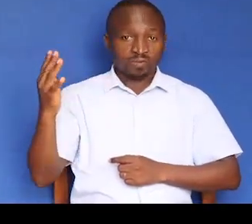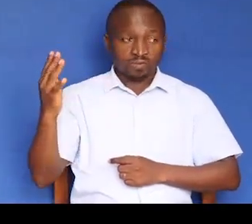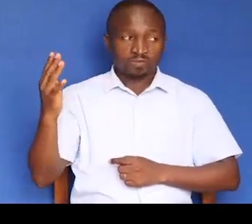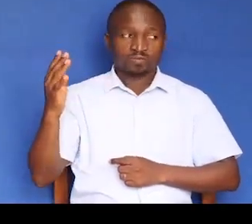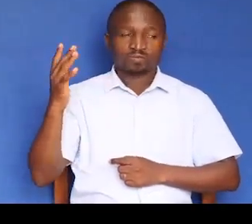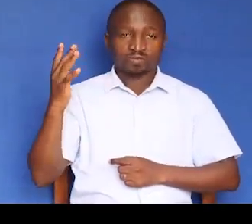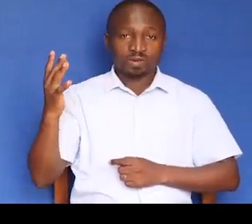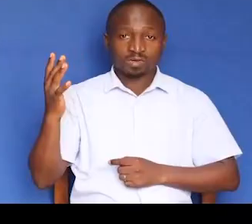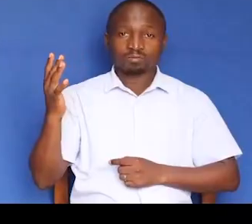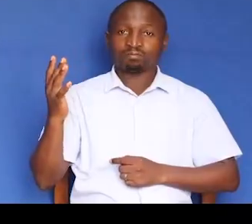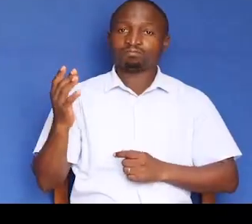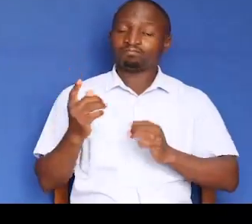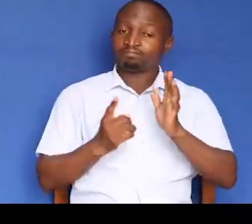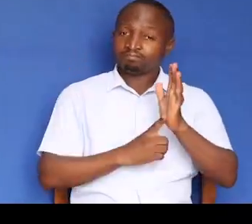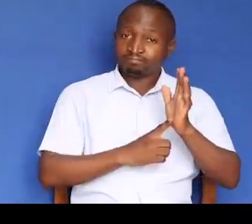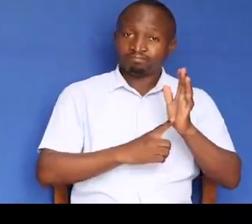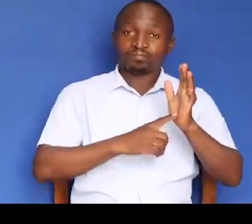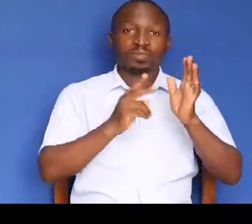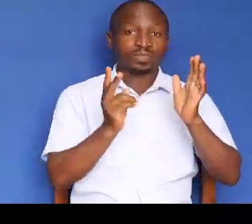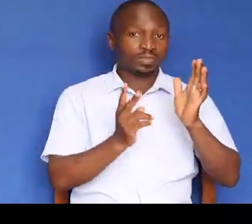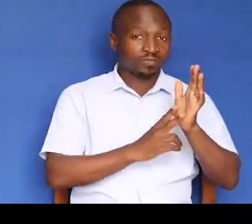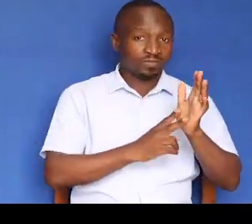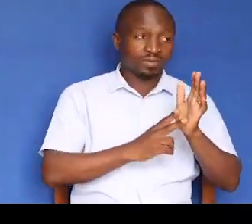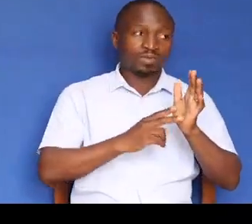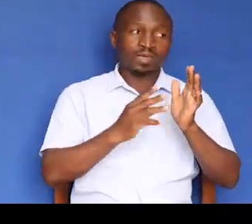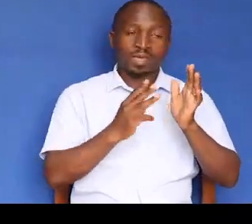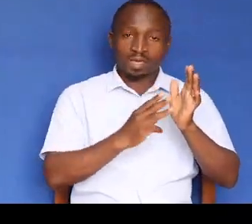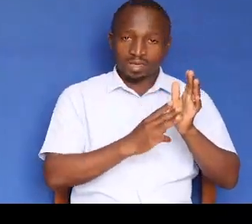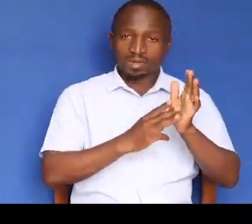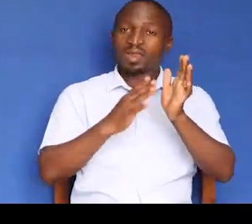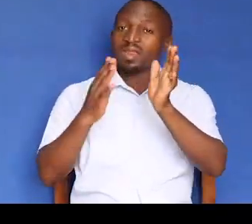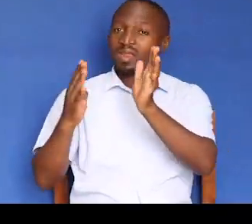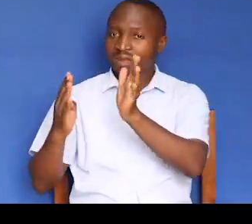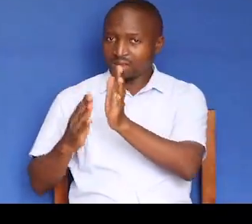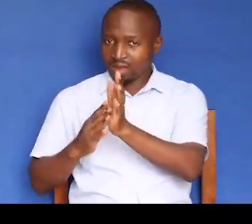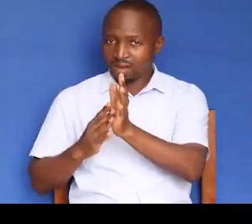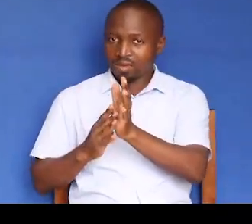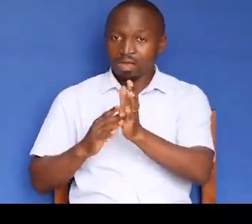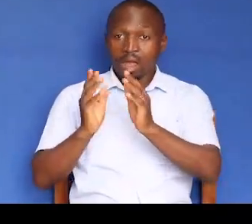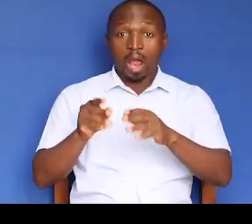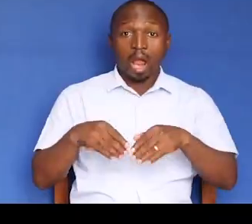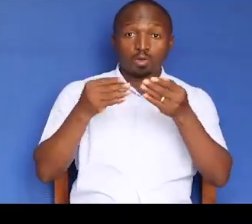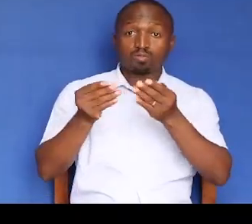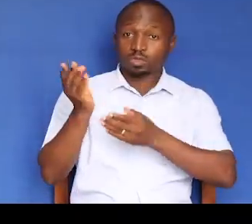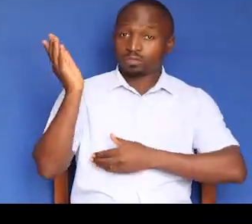4, 5, 6, 7, 8, 9.